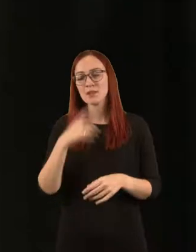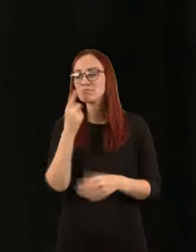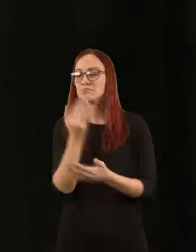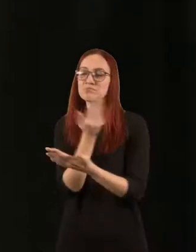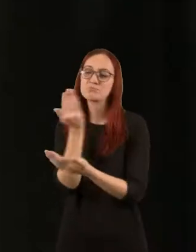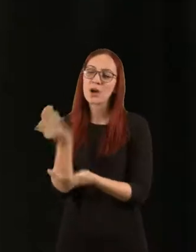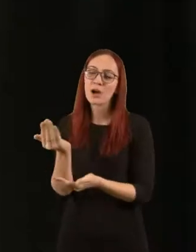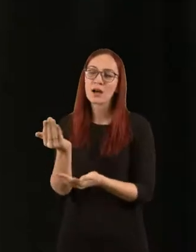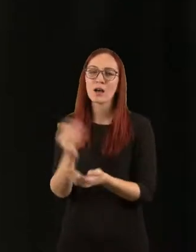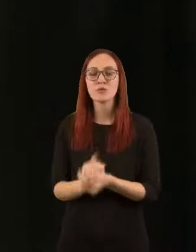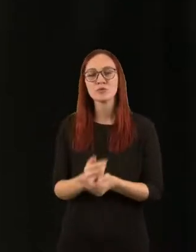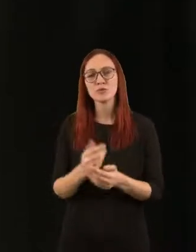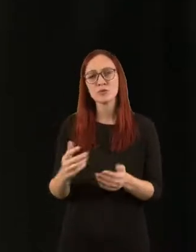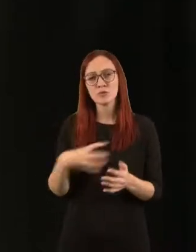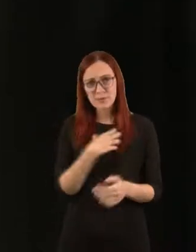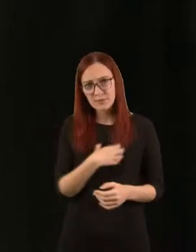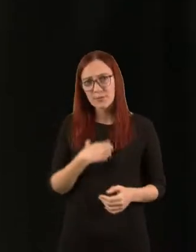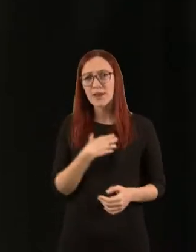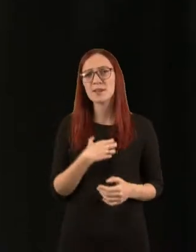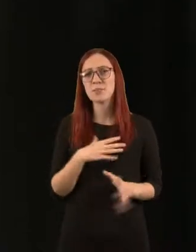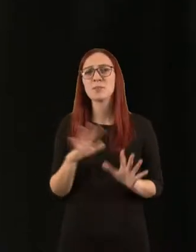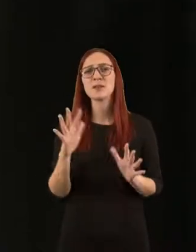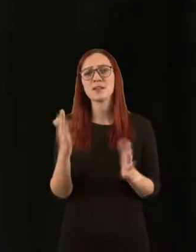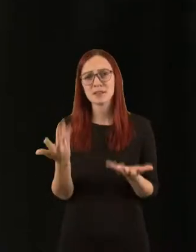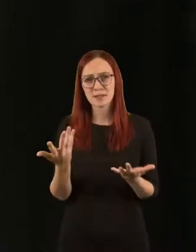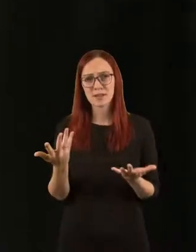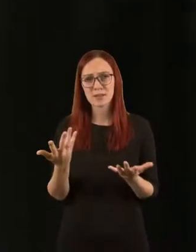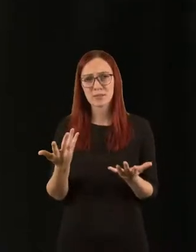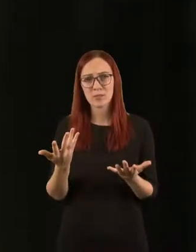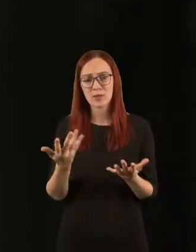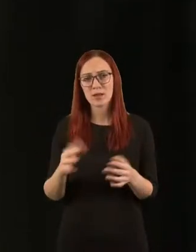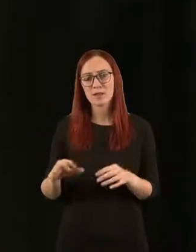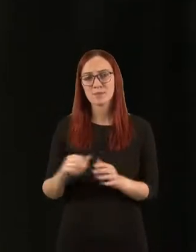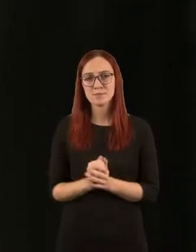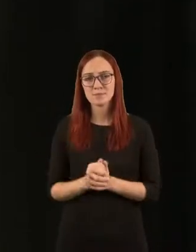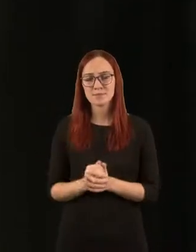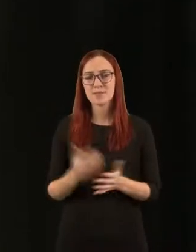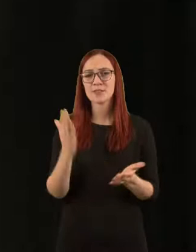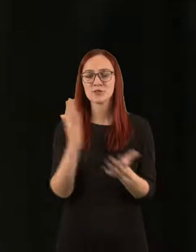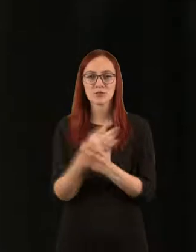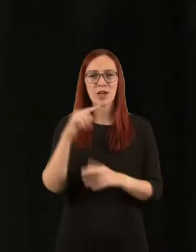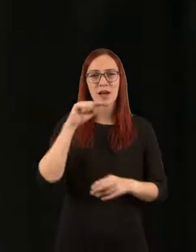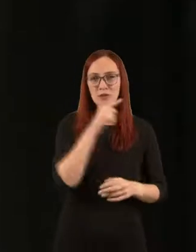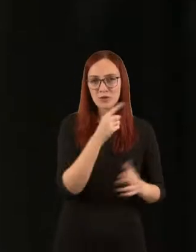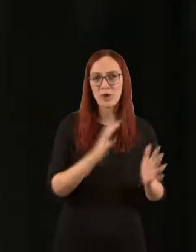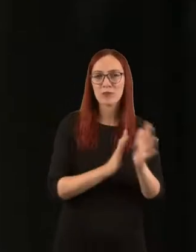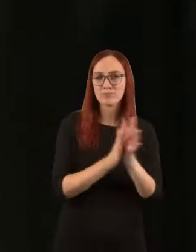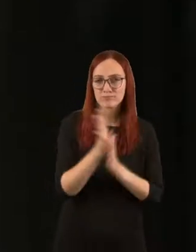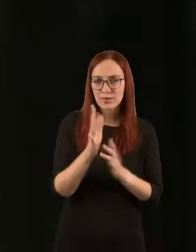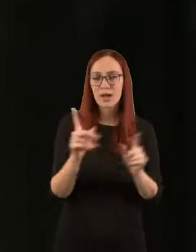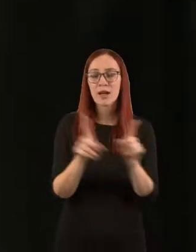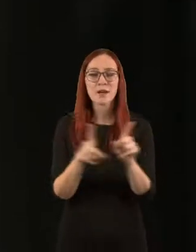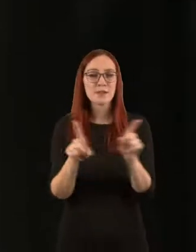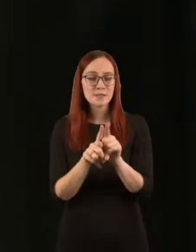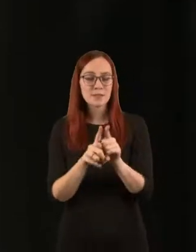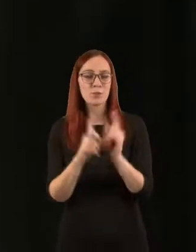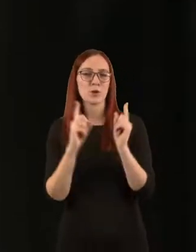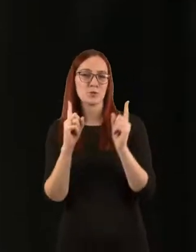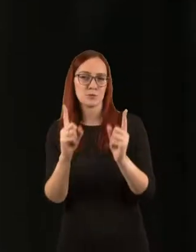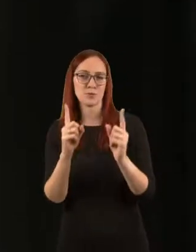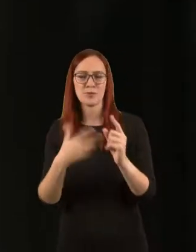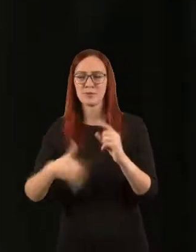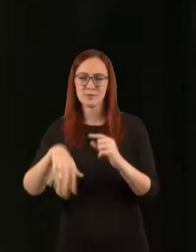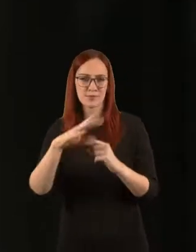what extent environment protection is important in the context of OECD.